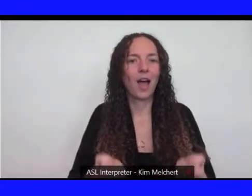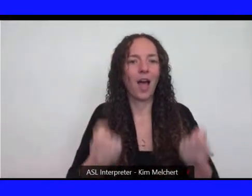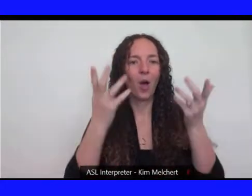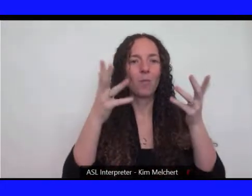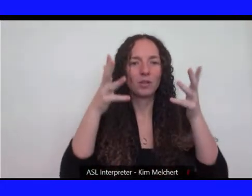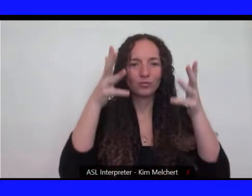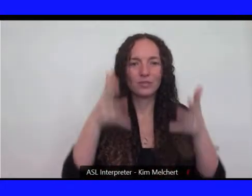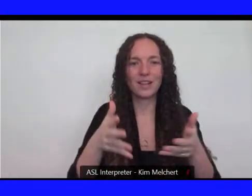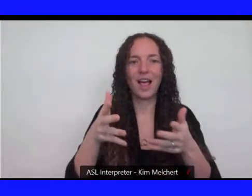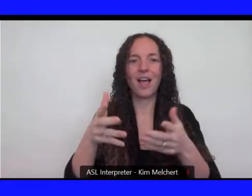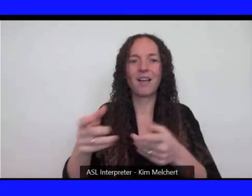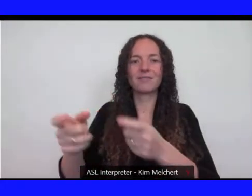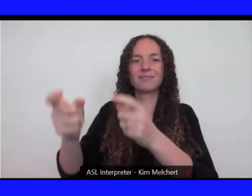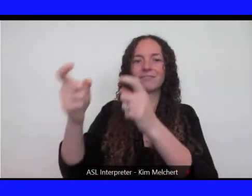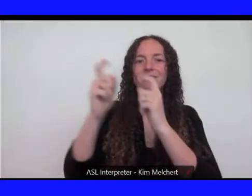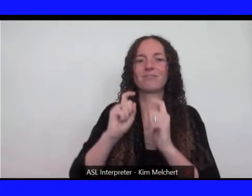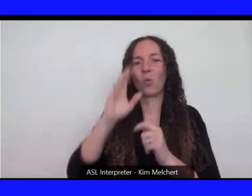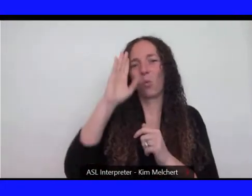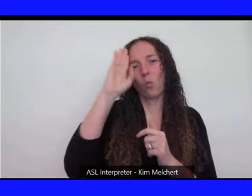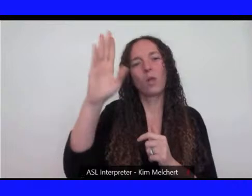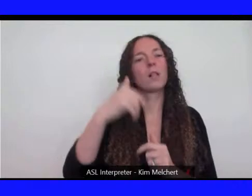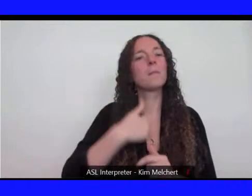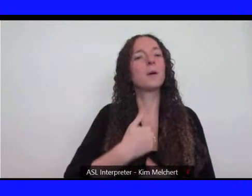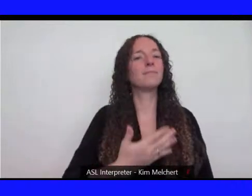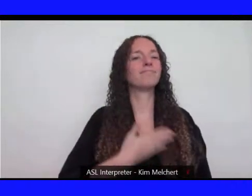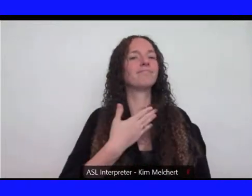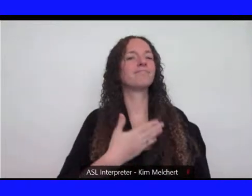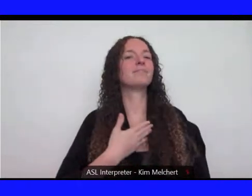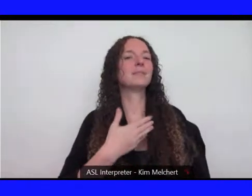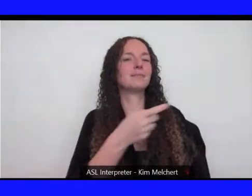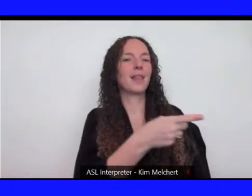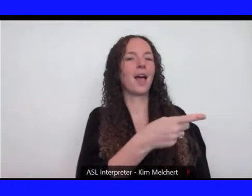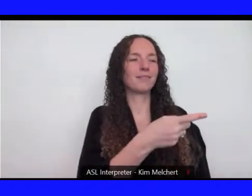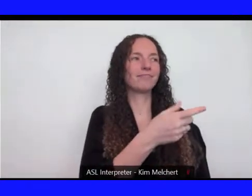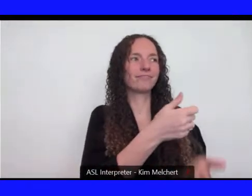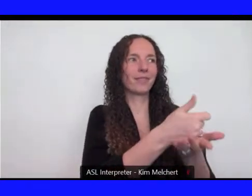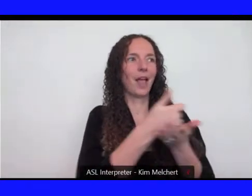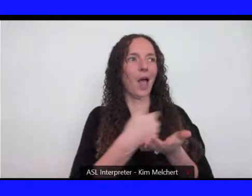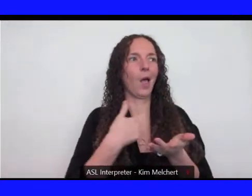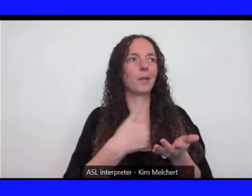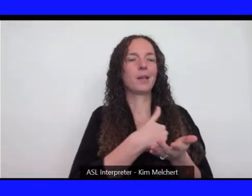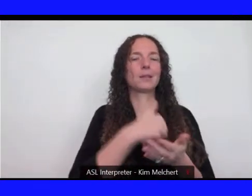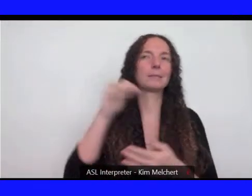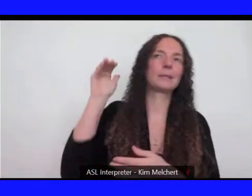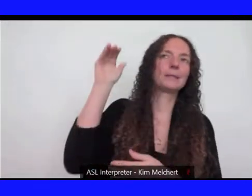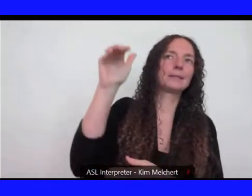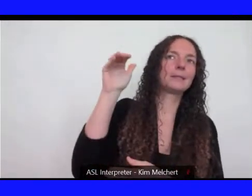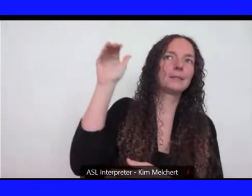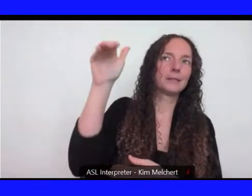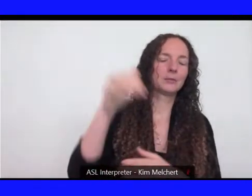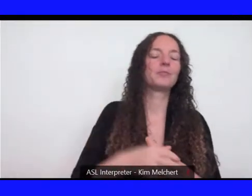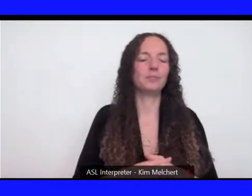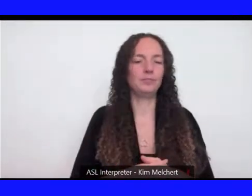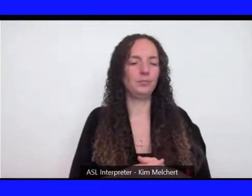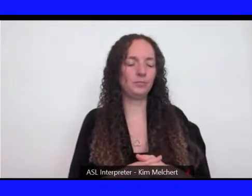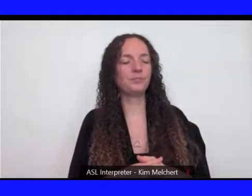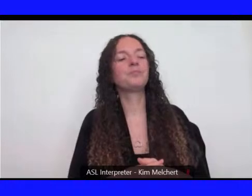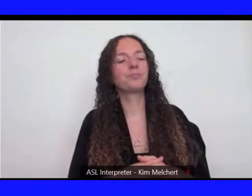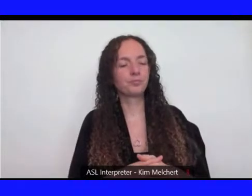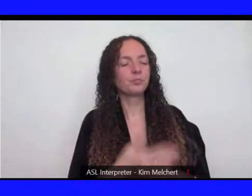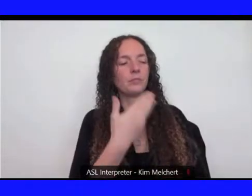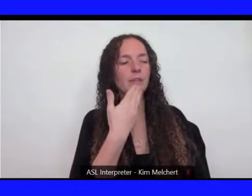one thing to see paper and read it, another one being there and understanding the conditions. So that's why I was saying